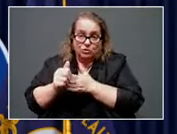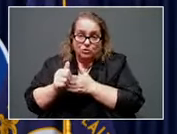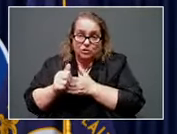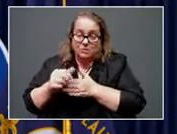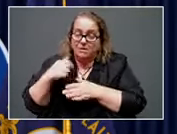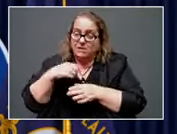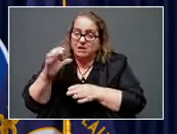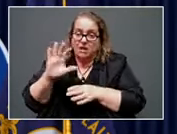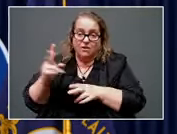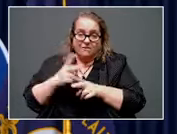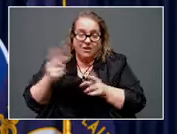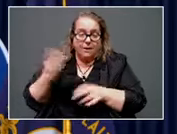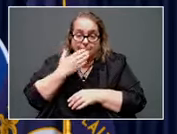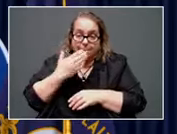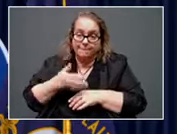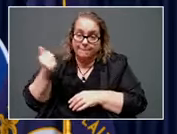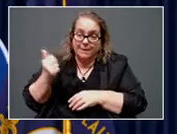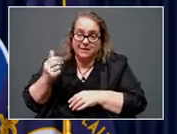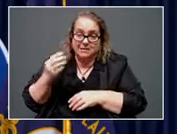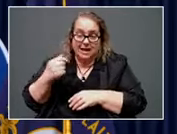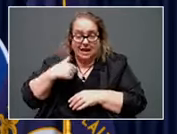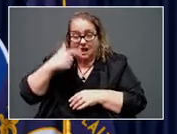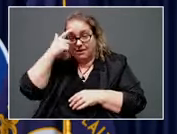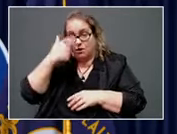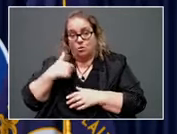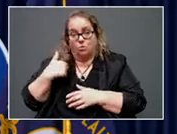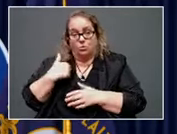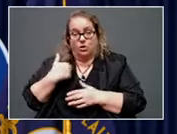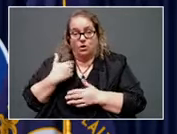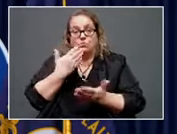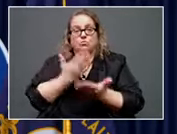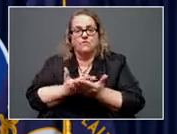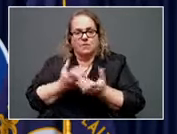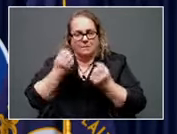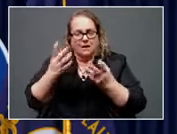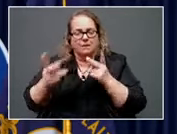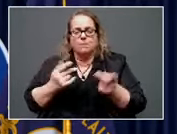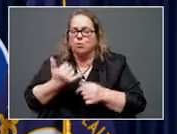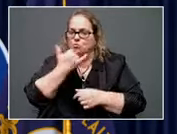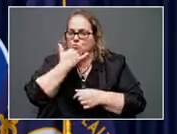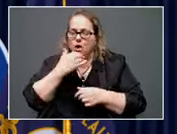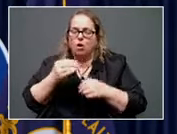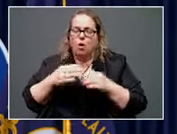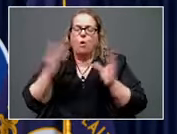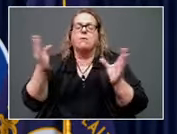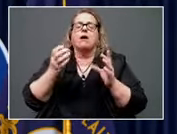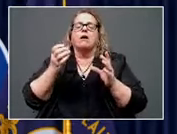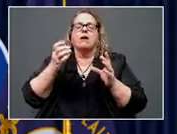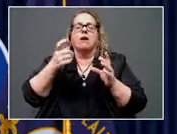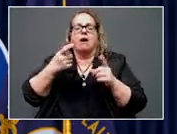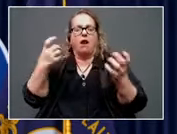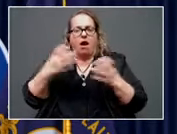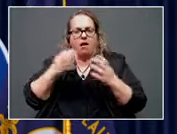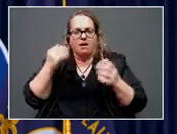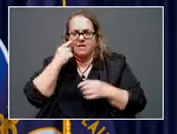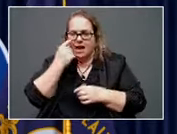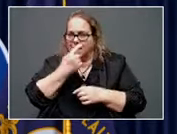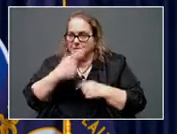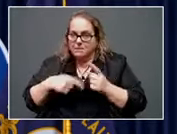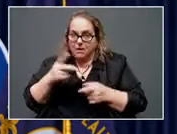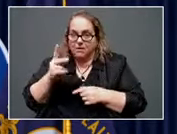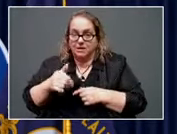very best. And I think we proved a lot of people wrong and opened up a lot of eyes about Kentucky. The main thing we had going for